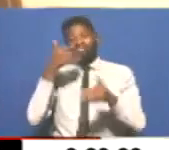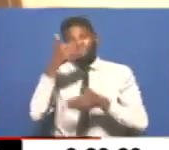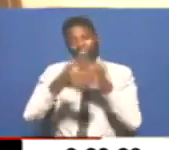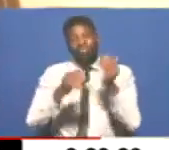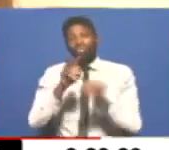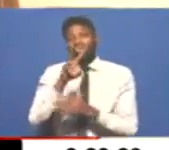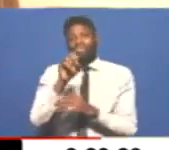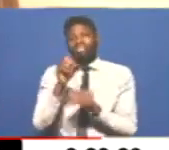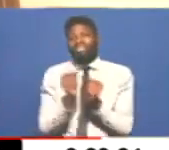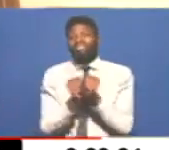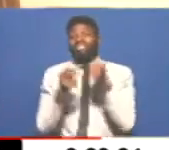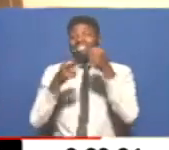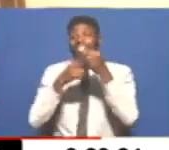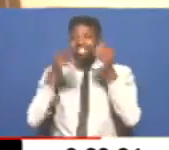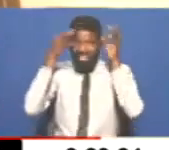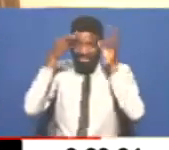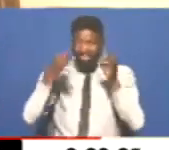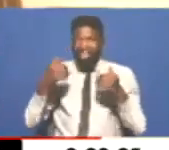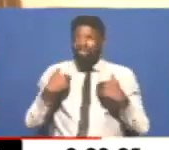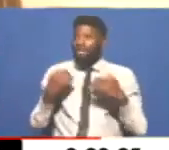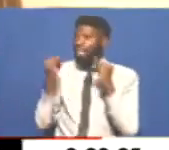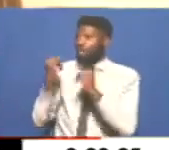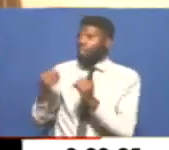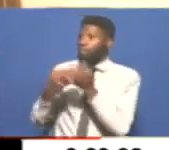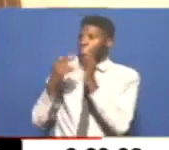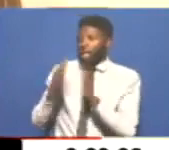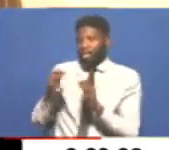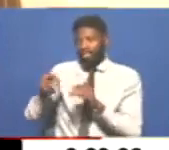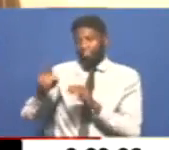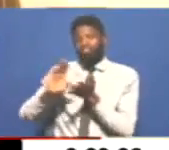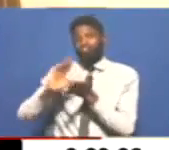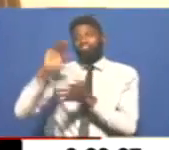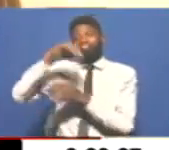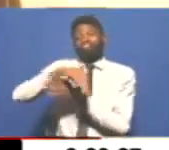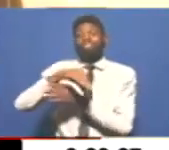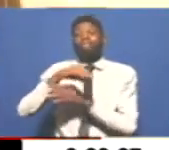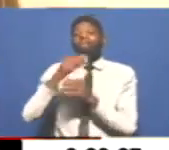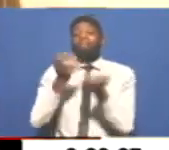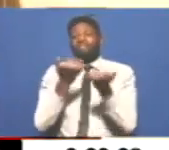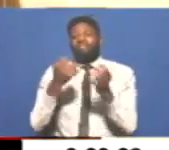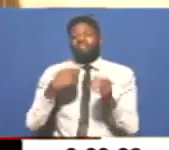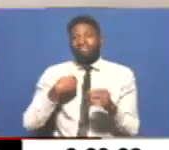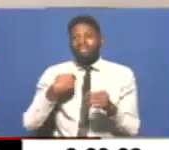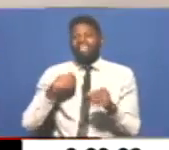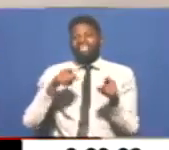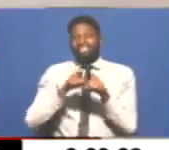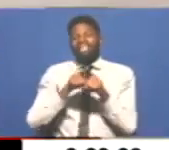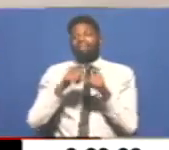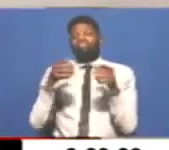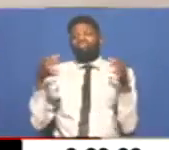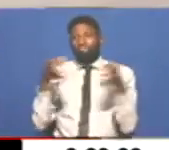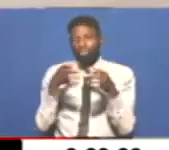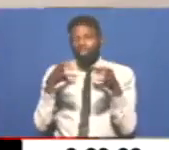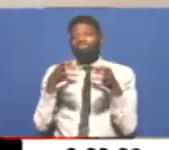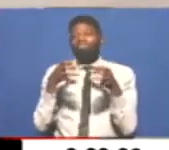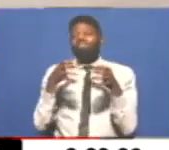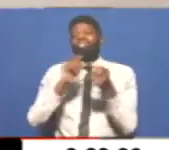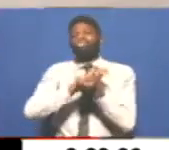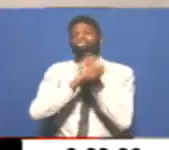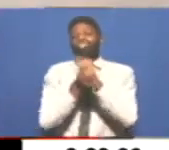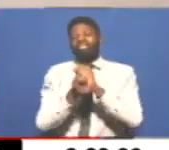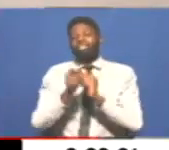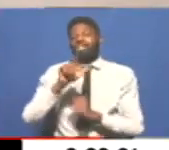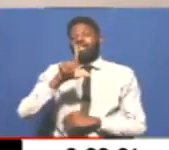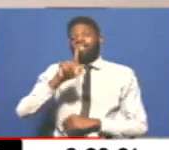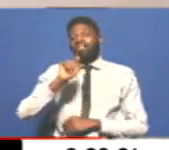because I got new partners, people who had invested now in the business. So I had to register a business as a limited company. We